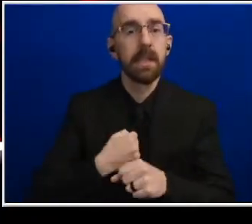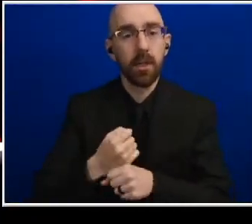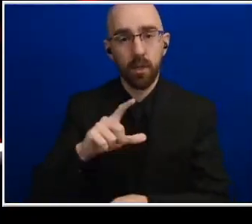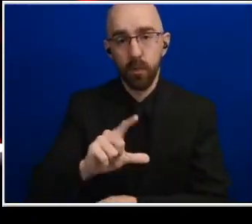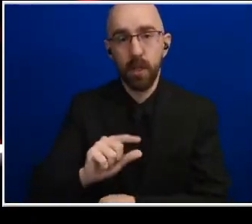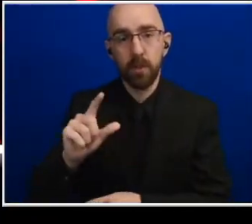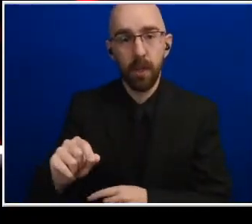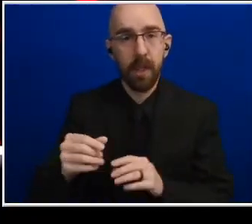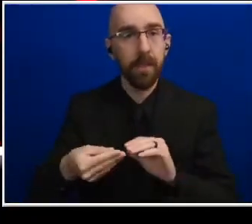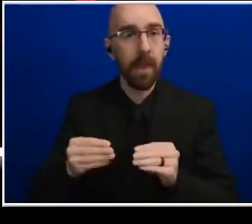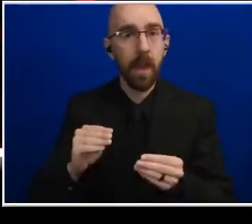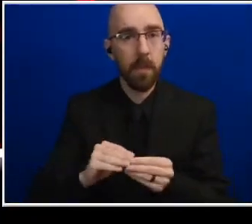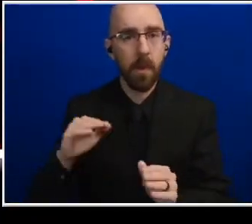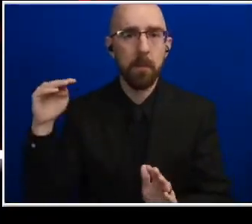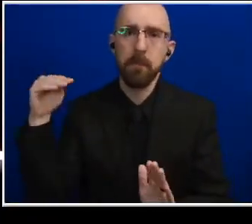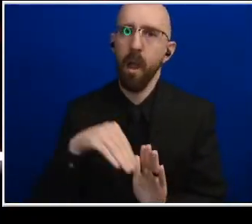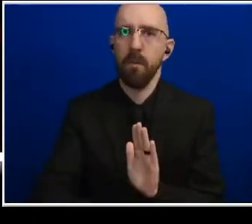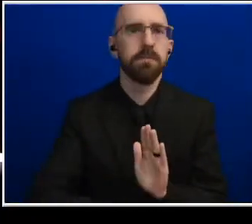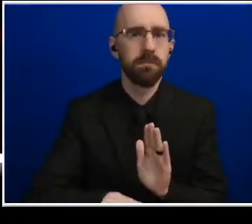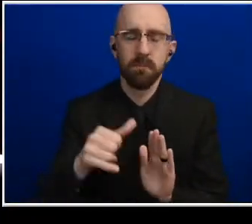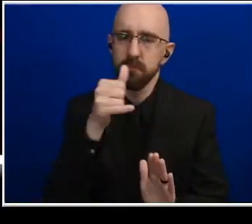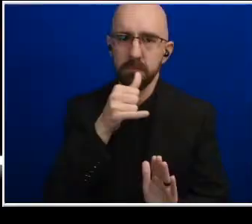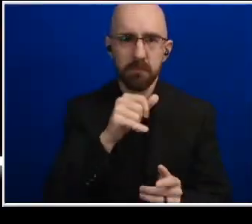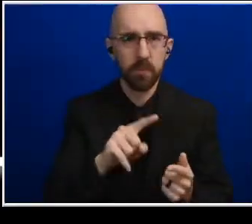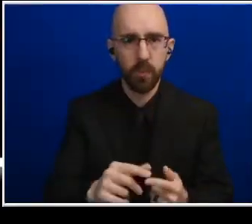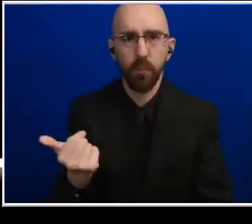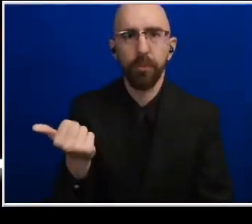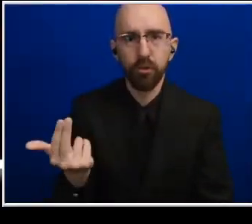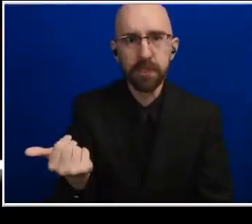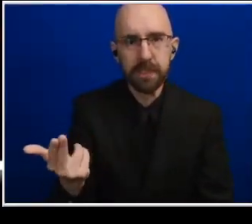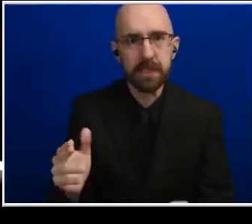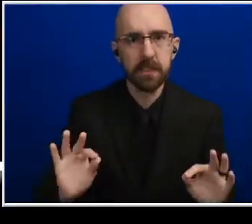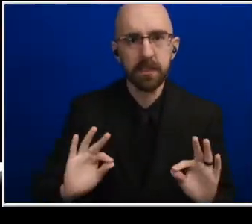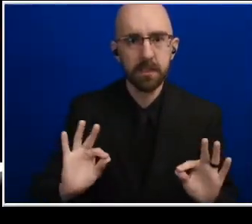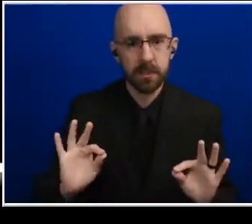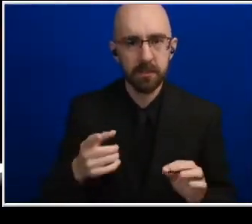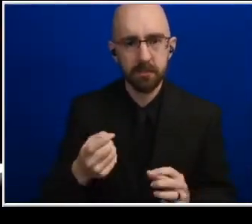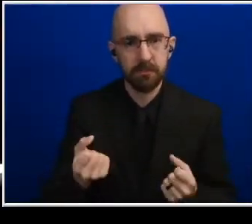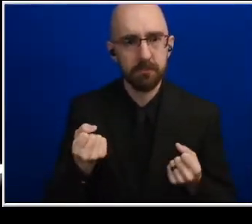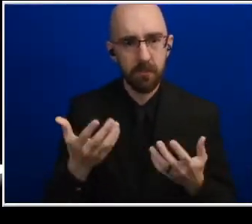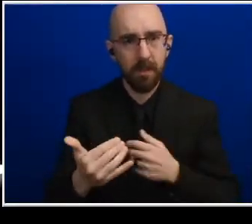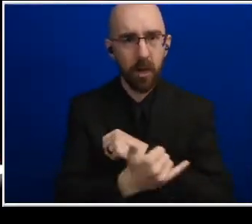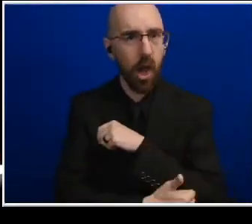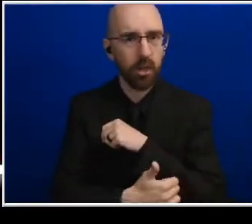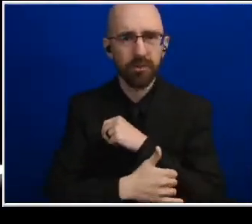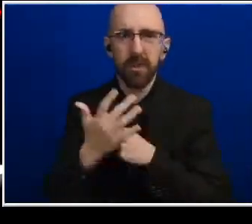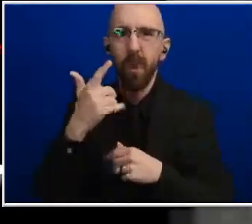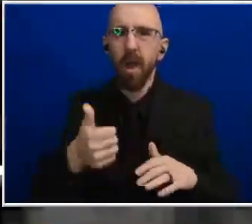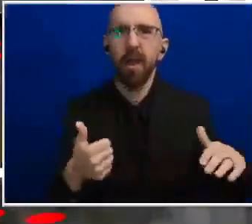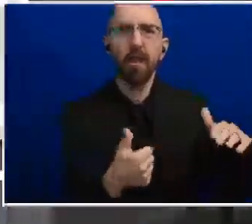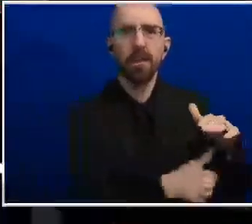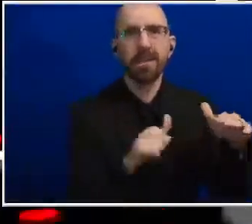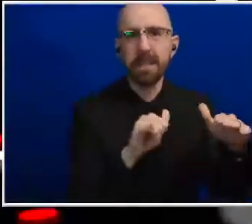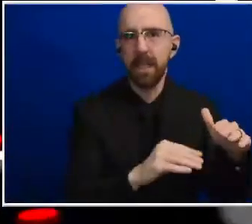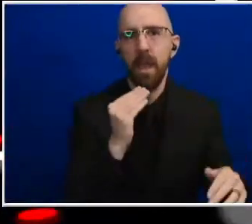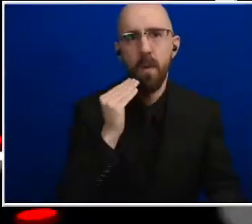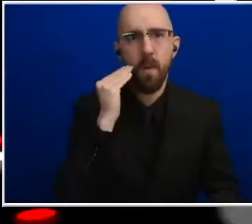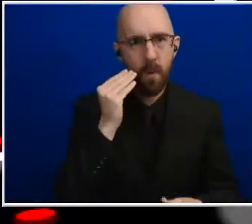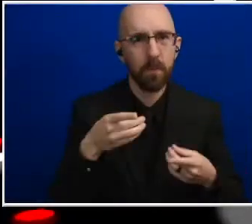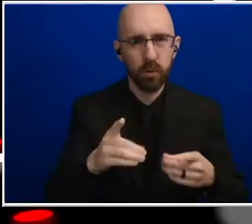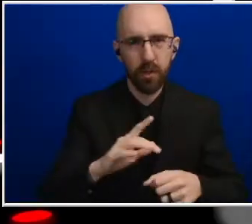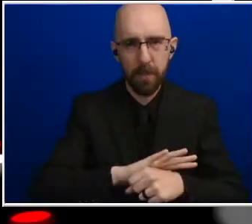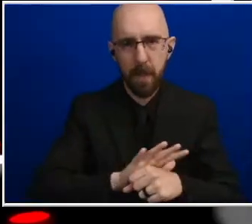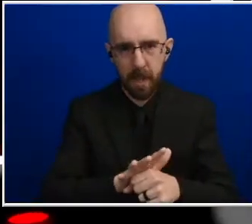cases dropped dramatically to 13, with much of the nation on lockdown during the pandemic. By